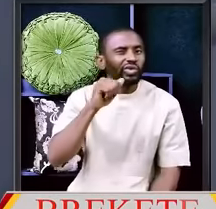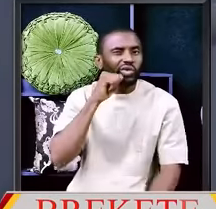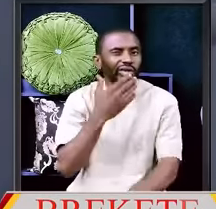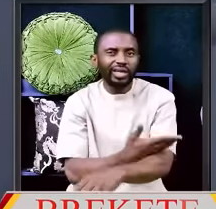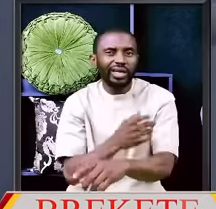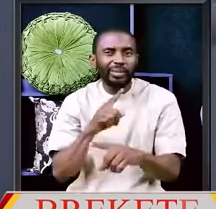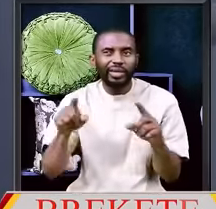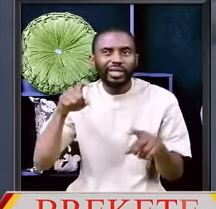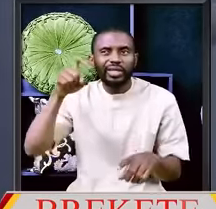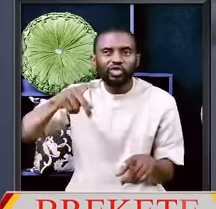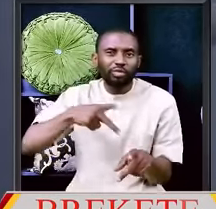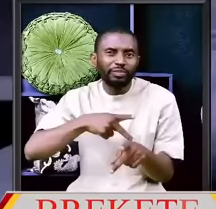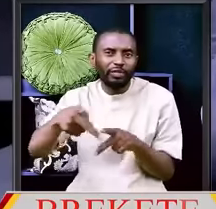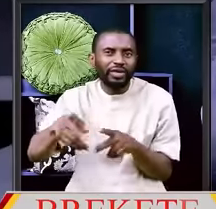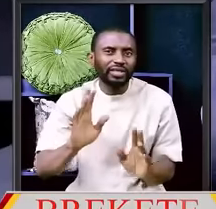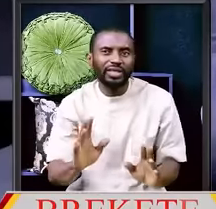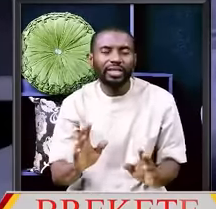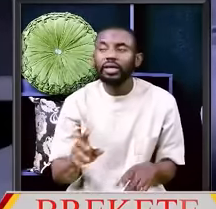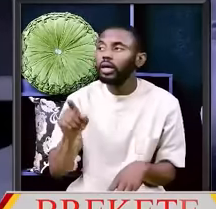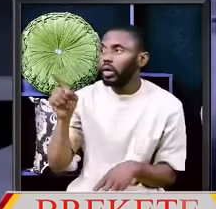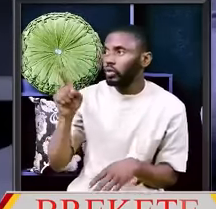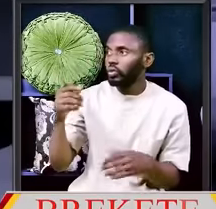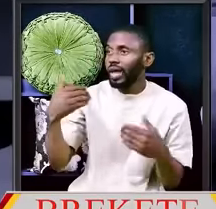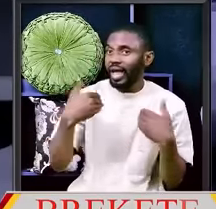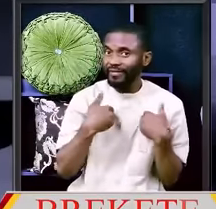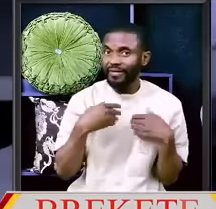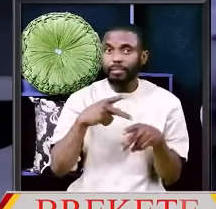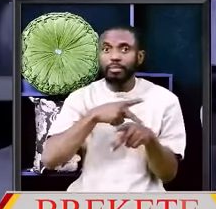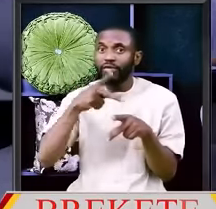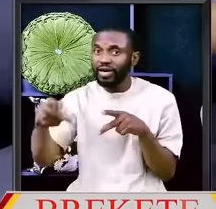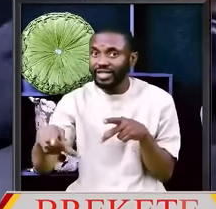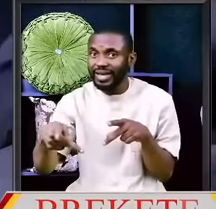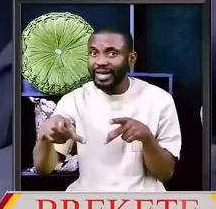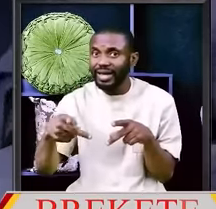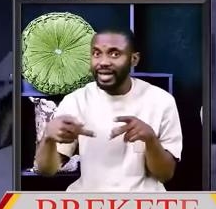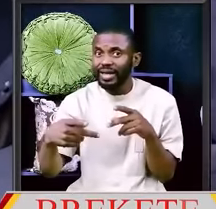Okay, but you don't receive the report of the autopsy. When I get professional...